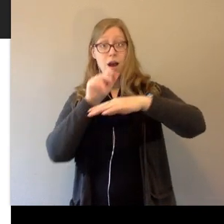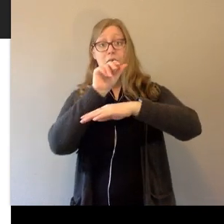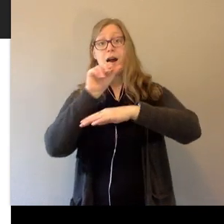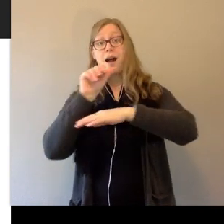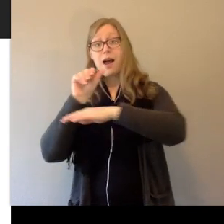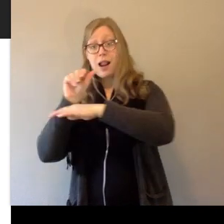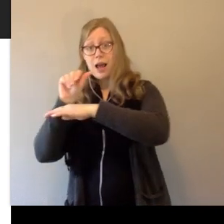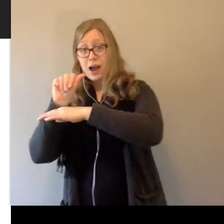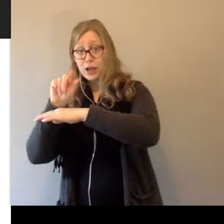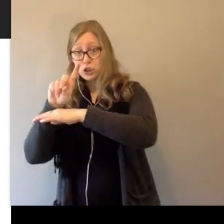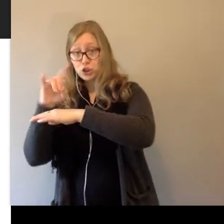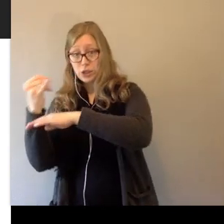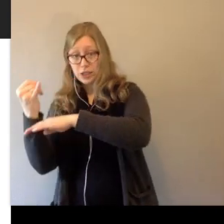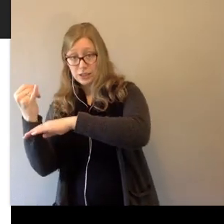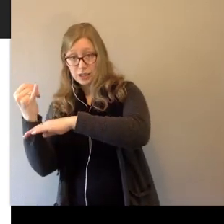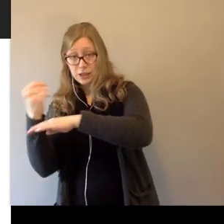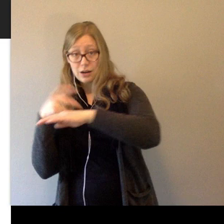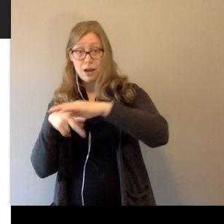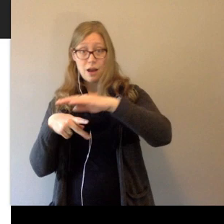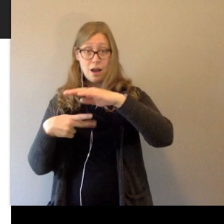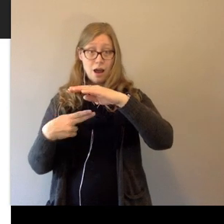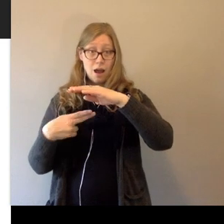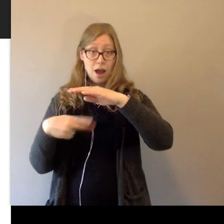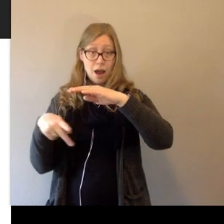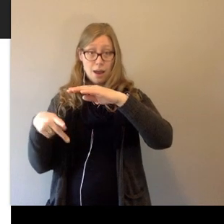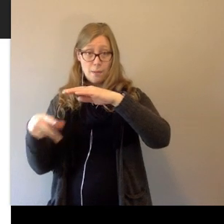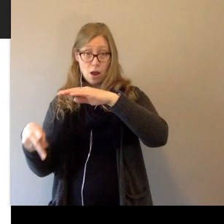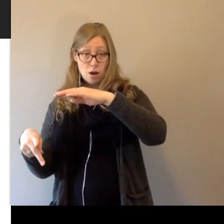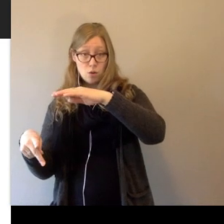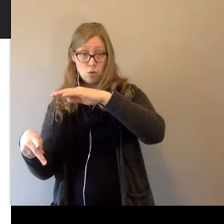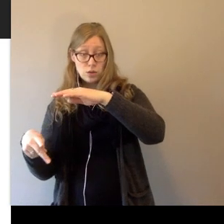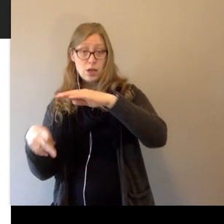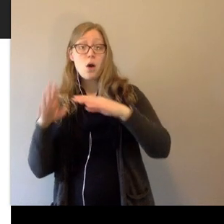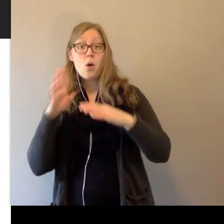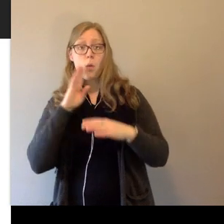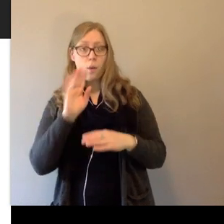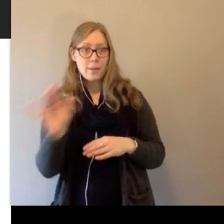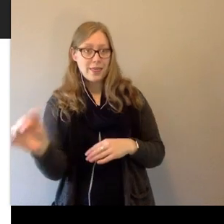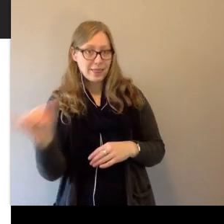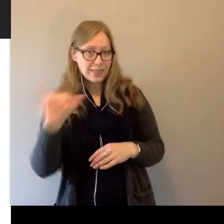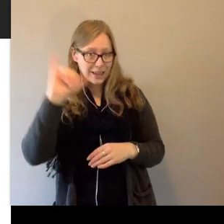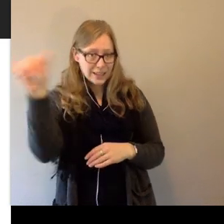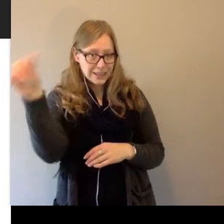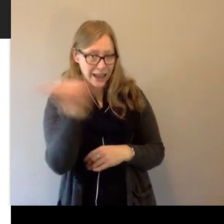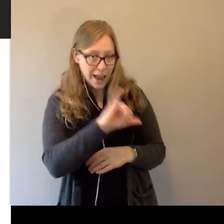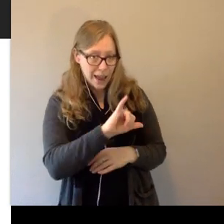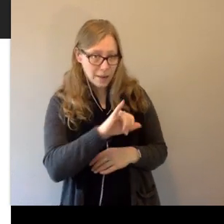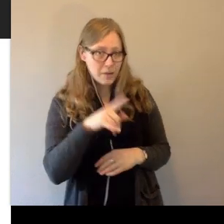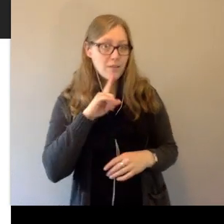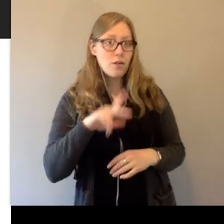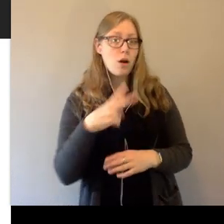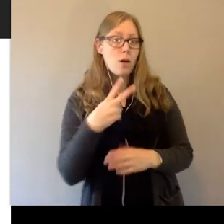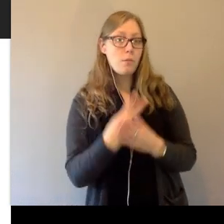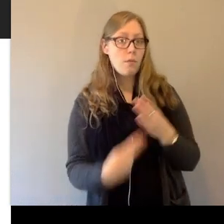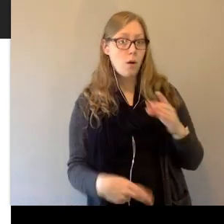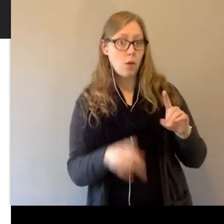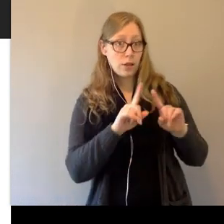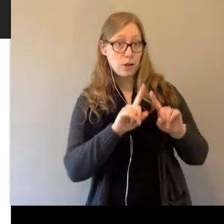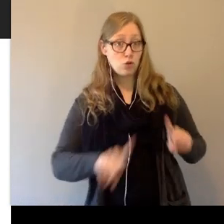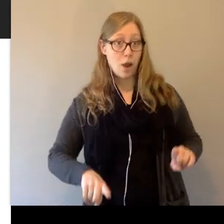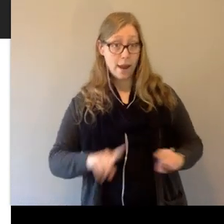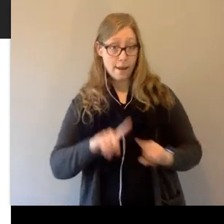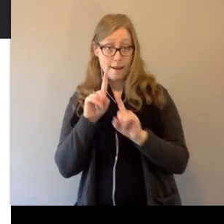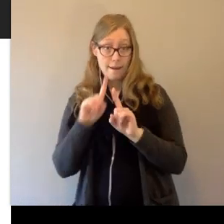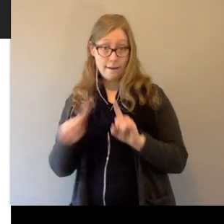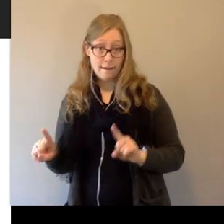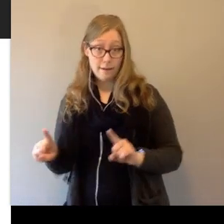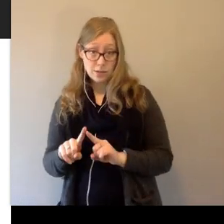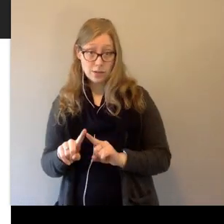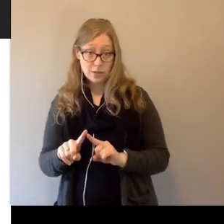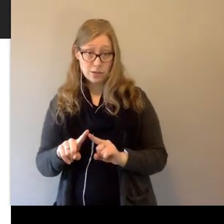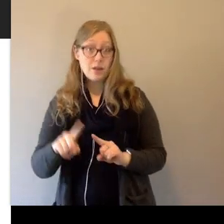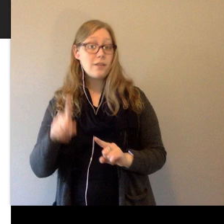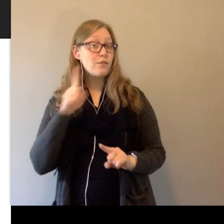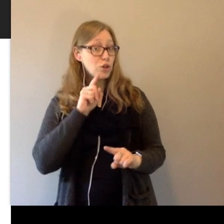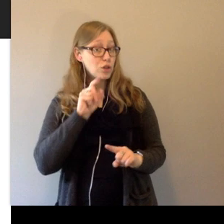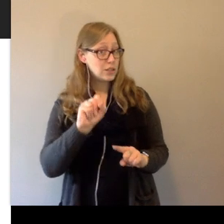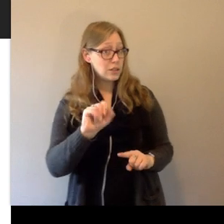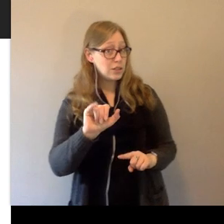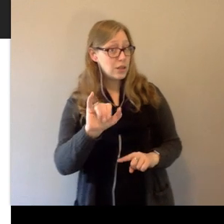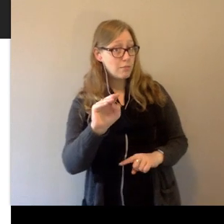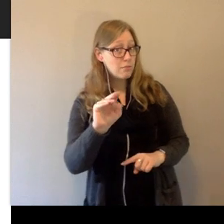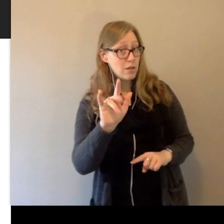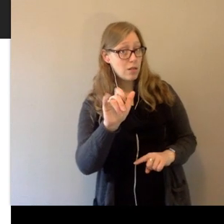the exact same answer in both of these triangles. So for similar triangles, that is always